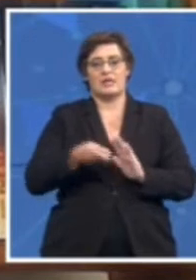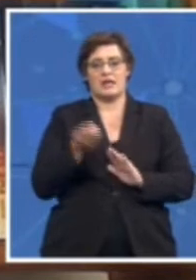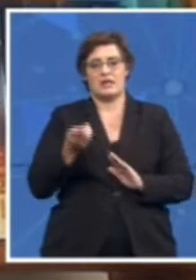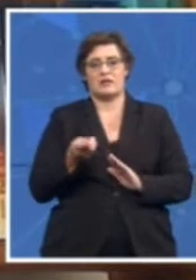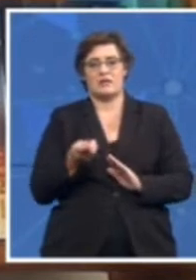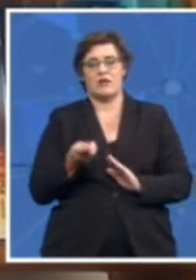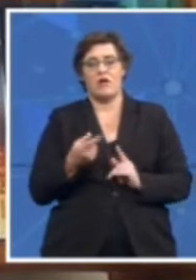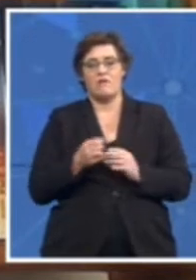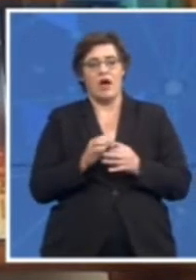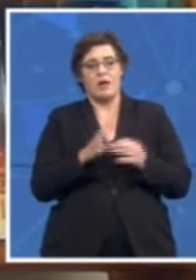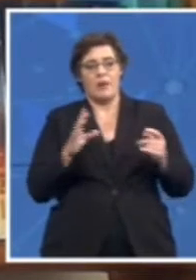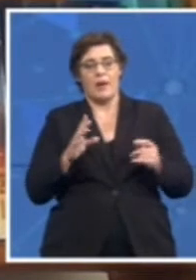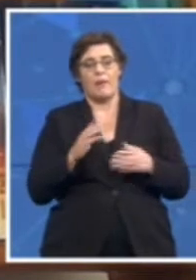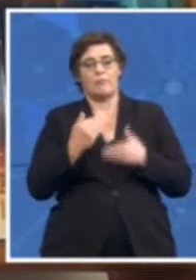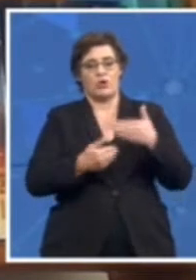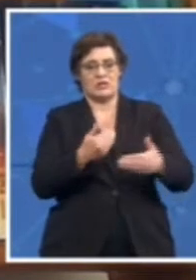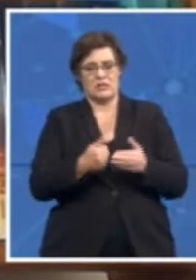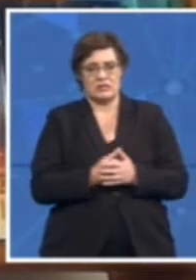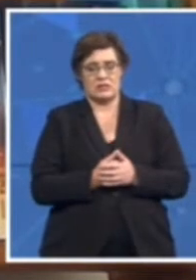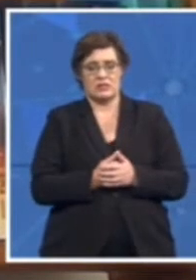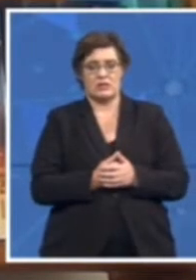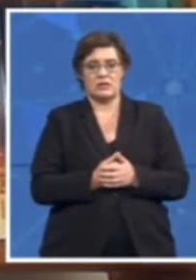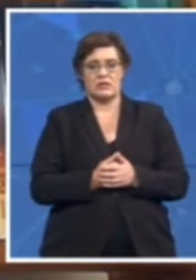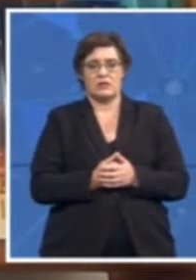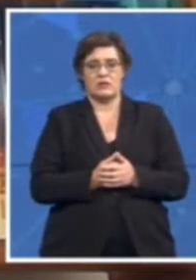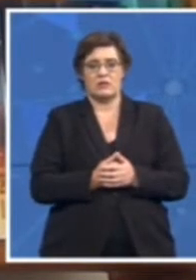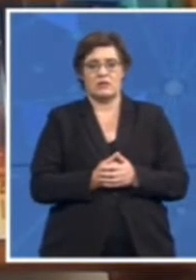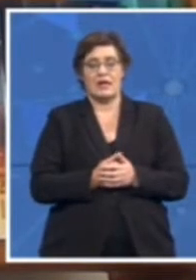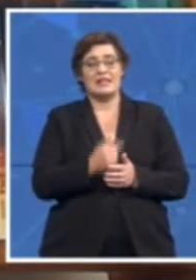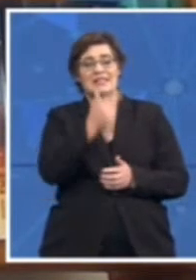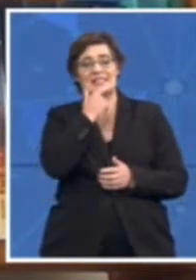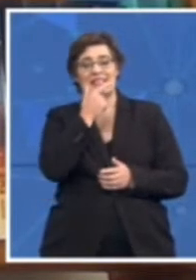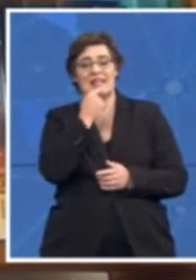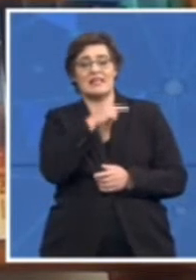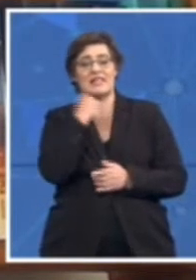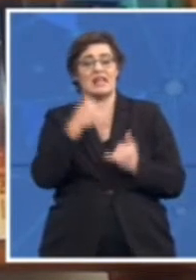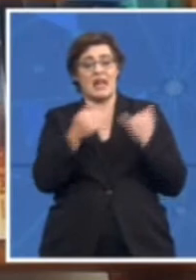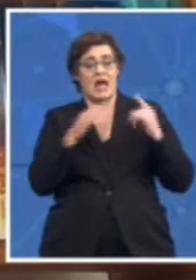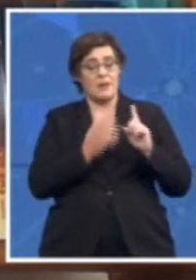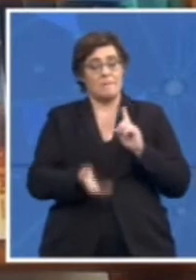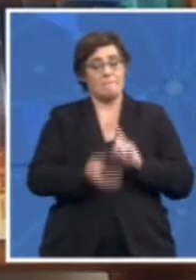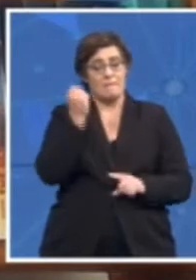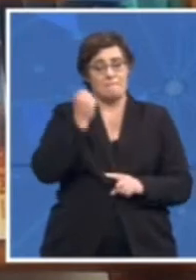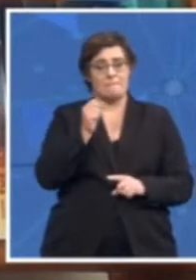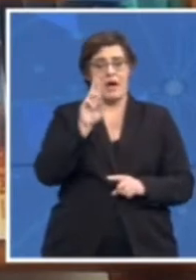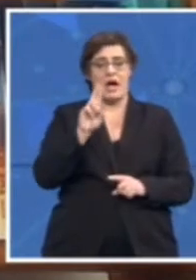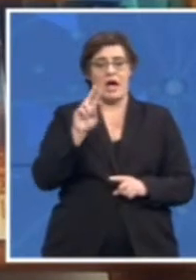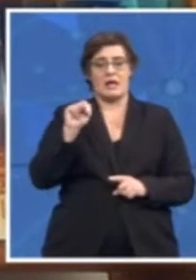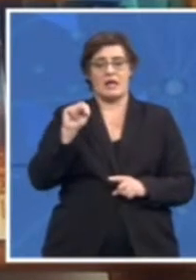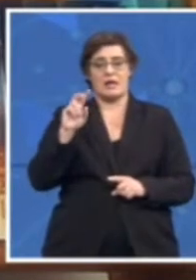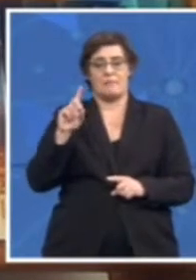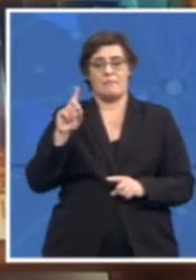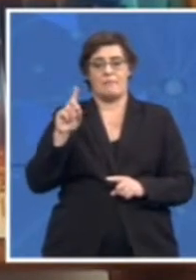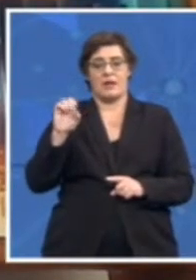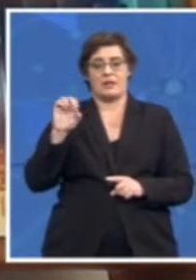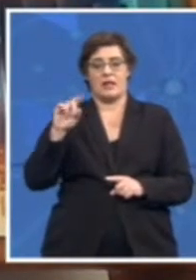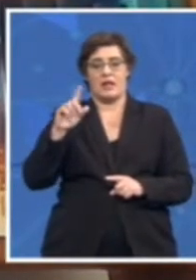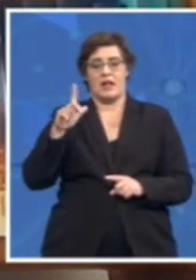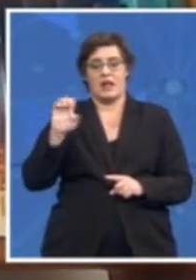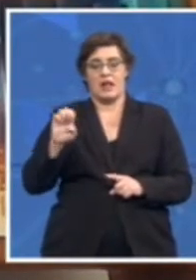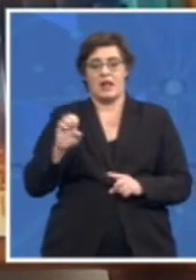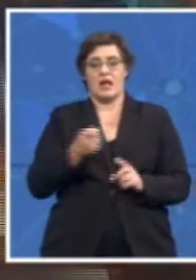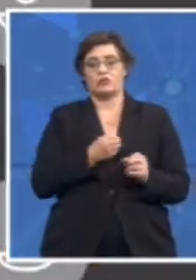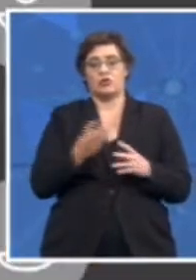track to meet the December deadline to unbundle the transmission unit by December? Thank you.